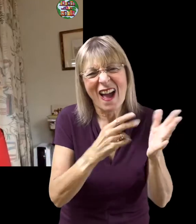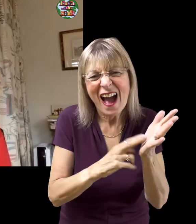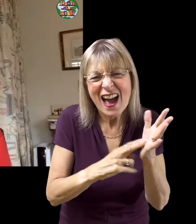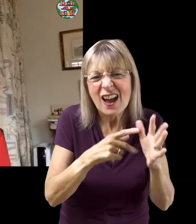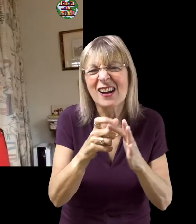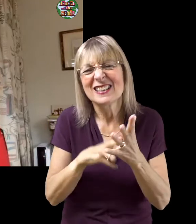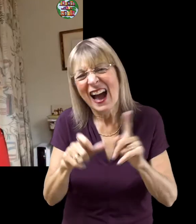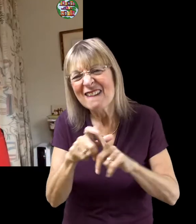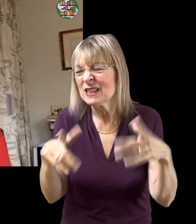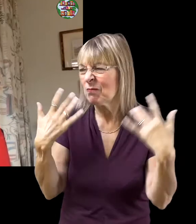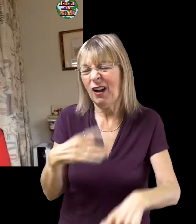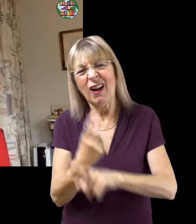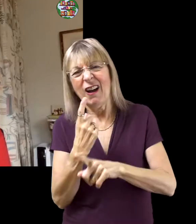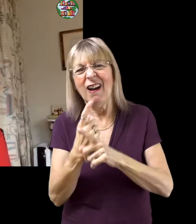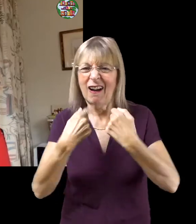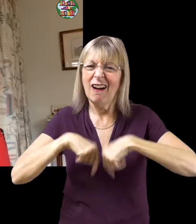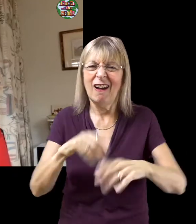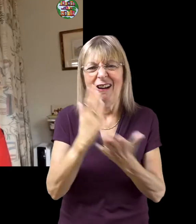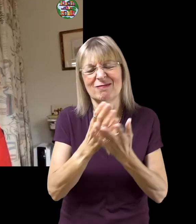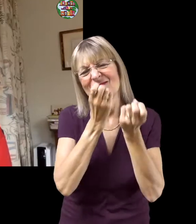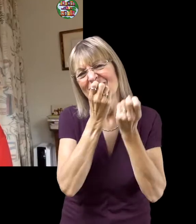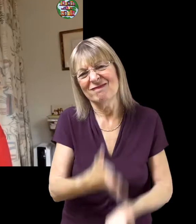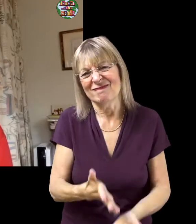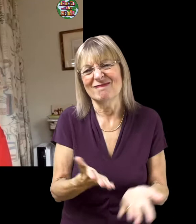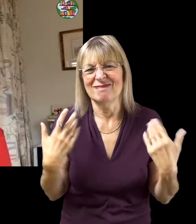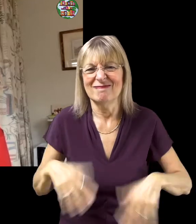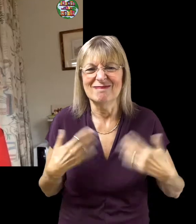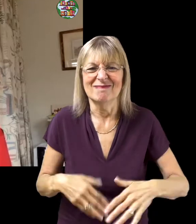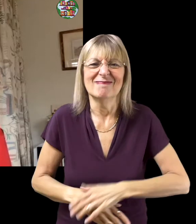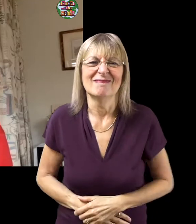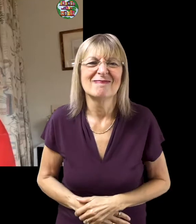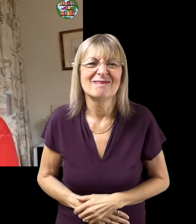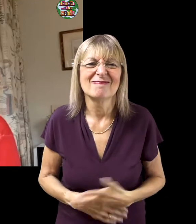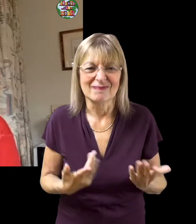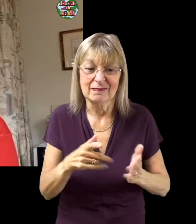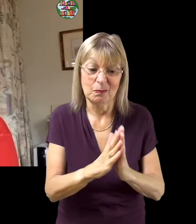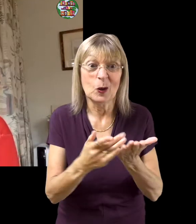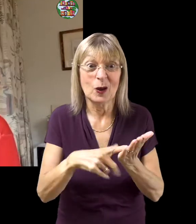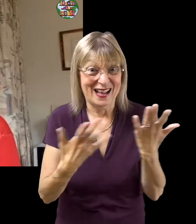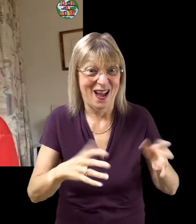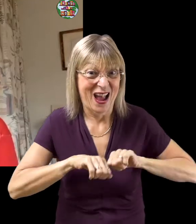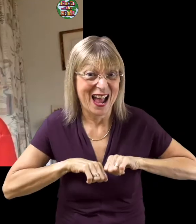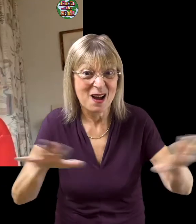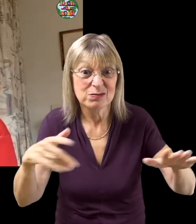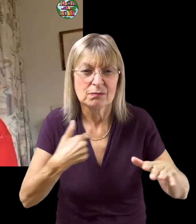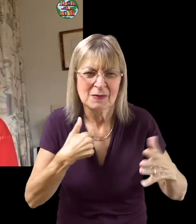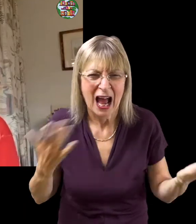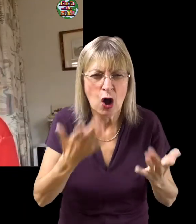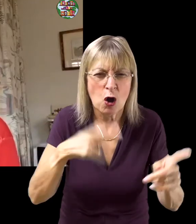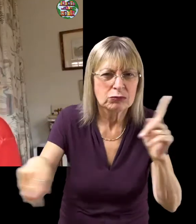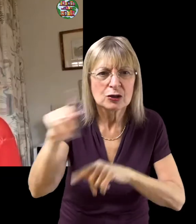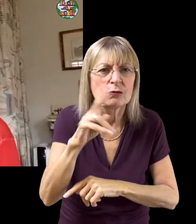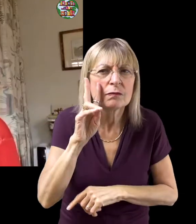afraid. I am very grateful to Anna Woltz and David Colmer for talking to us. Talking to Alaska is